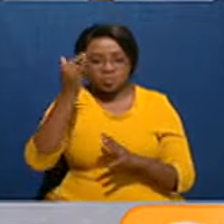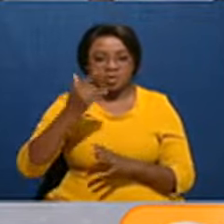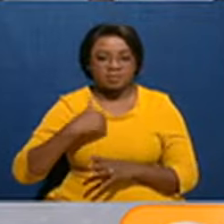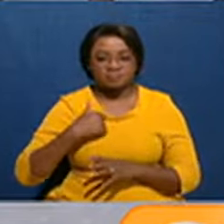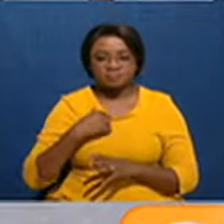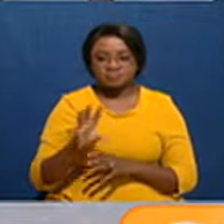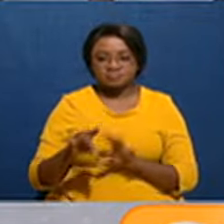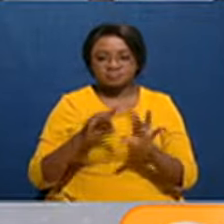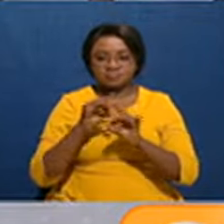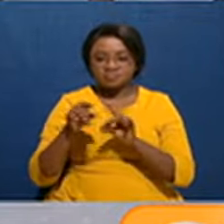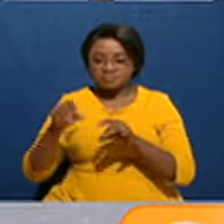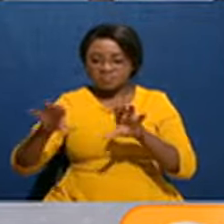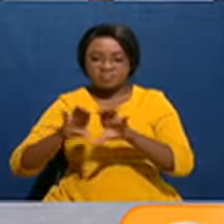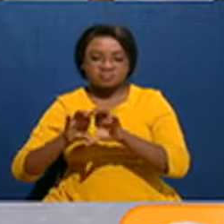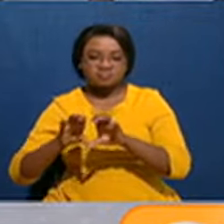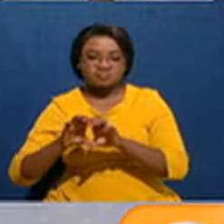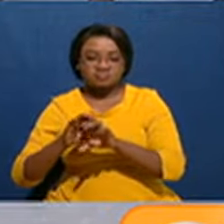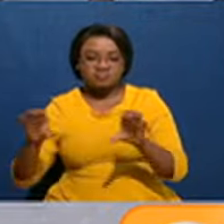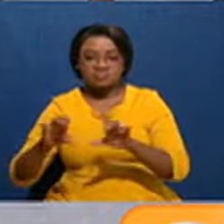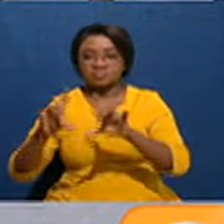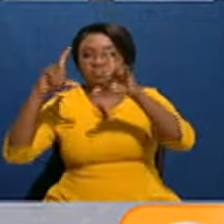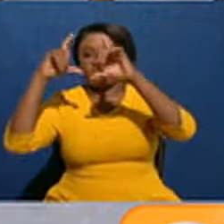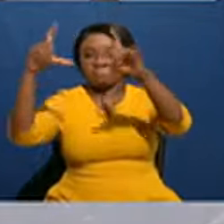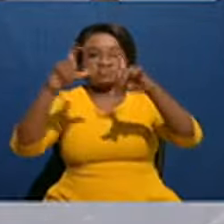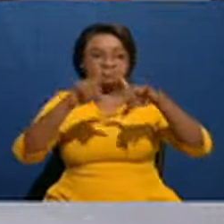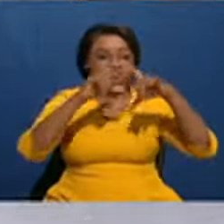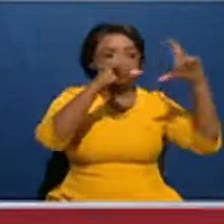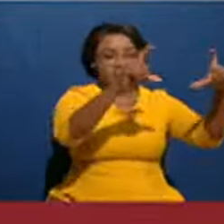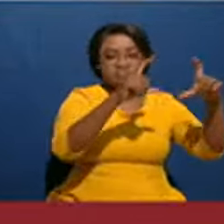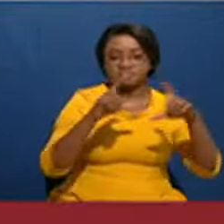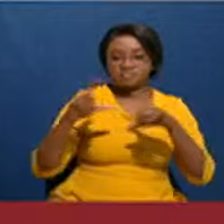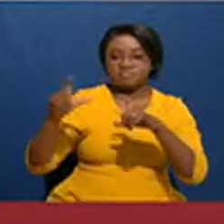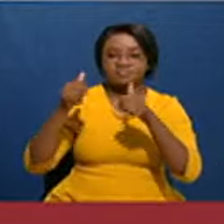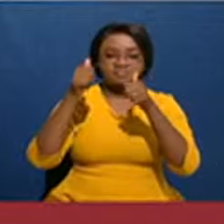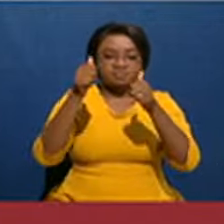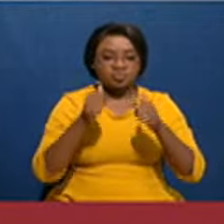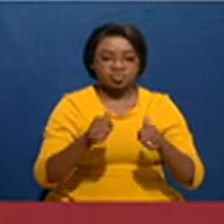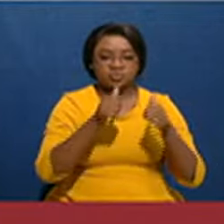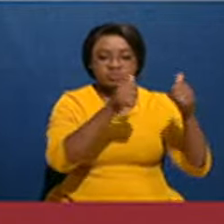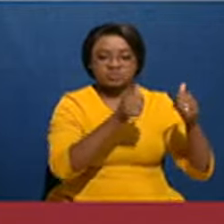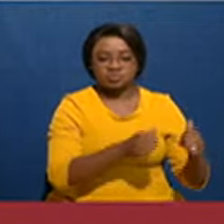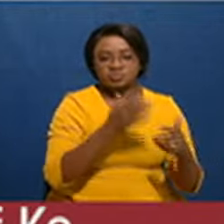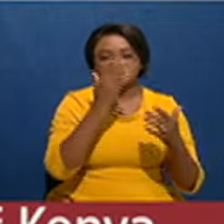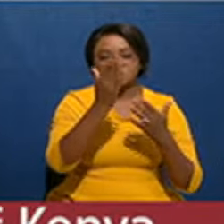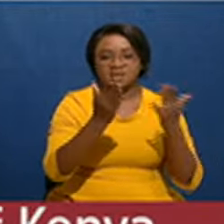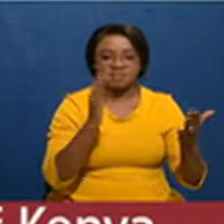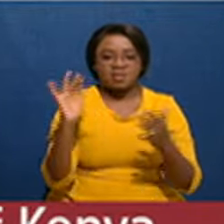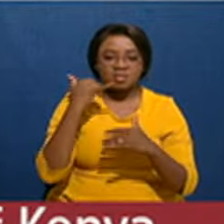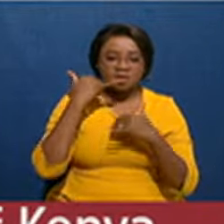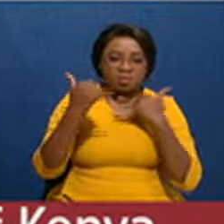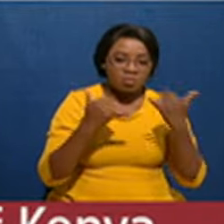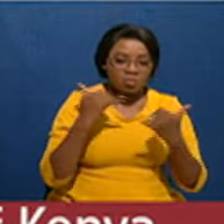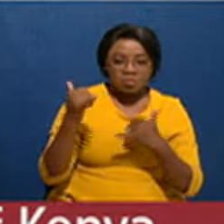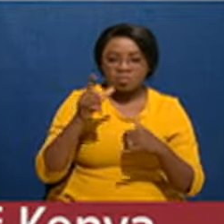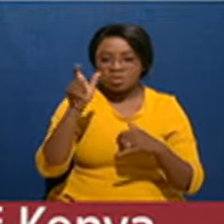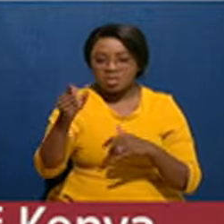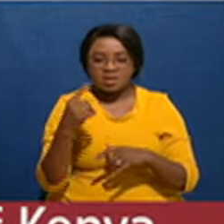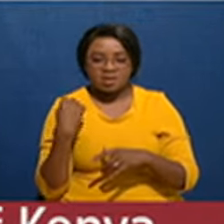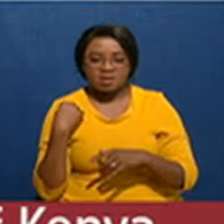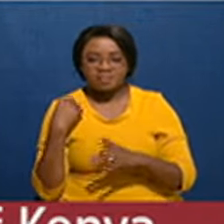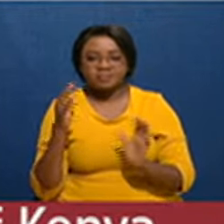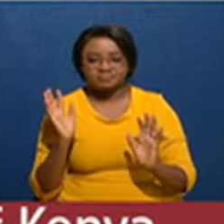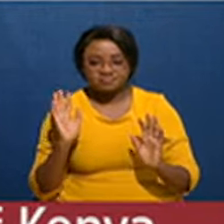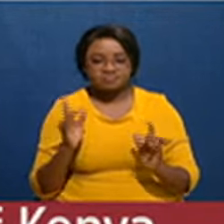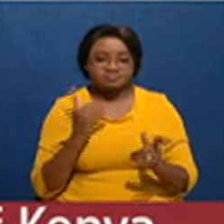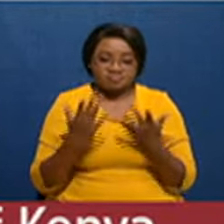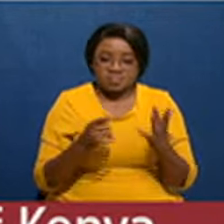signs for plumbers on every corner of every road. Plumber services here, call Jackson here, you know, and this number.